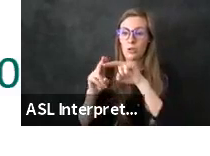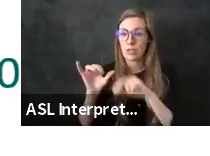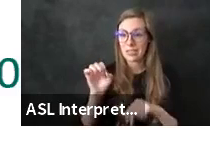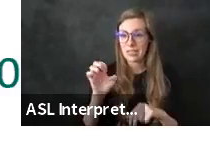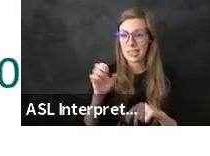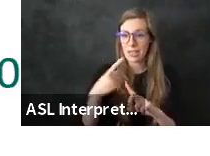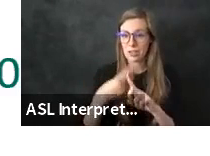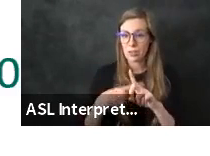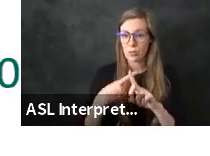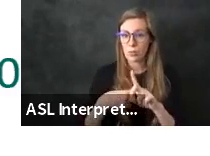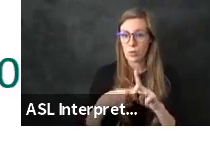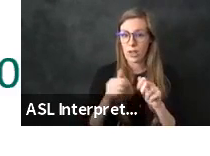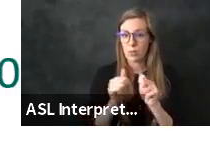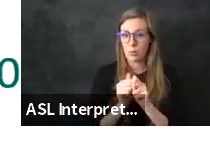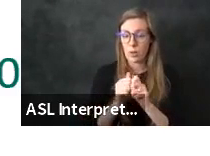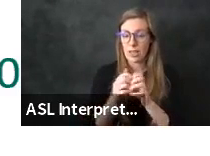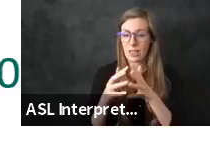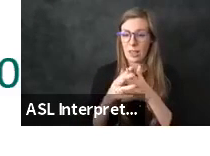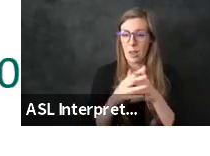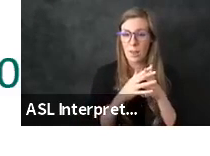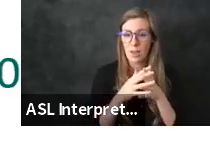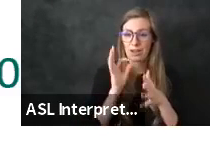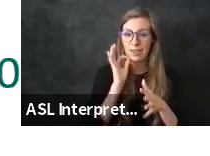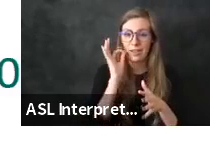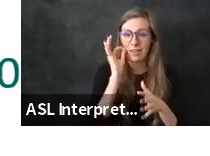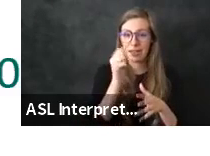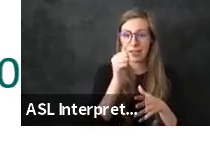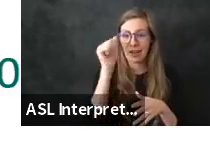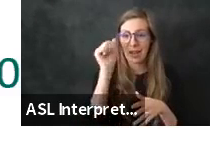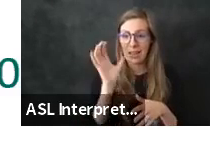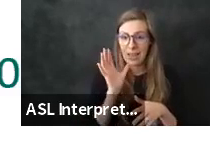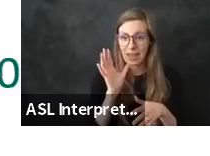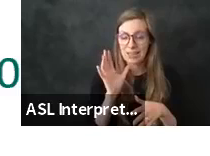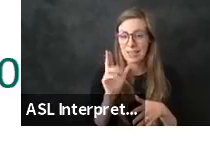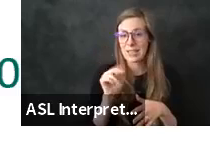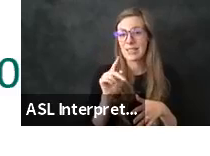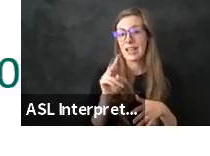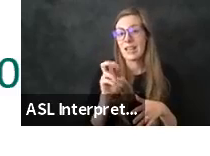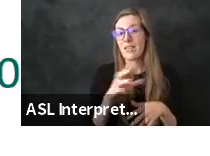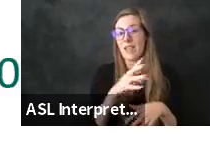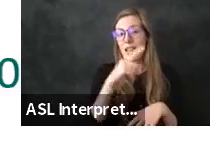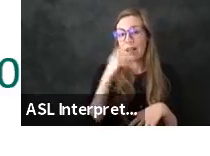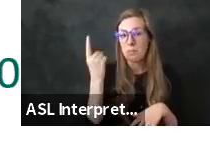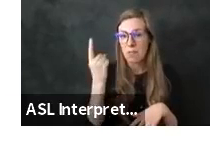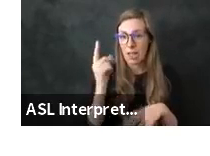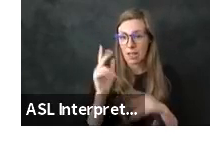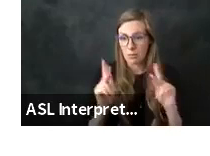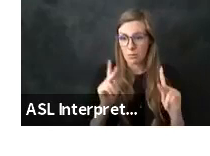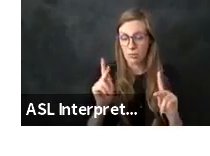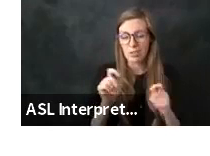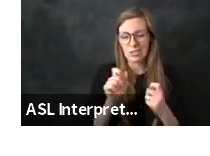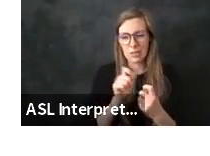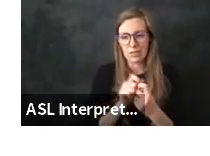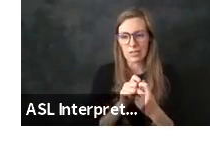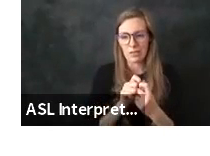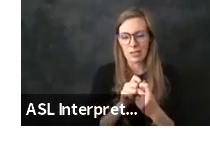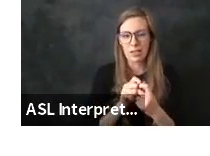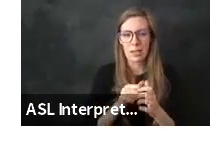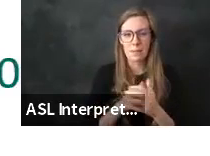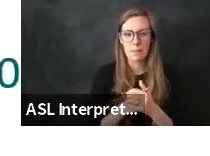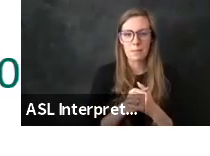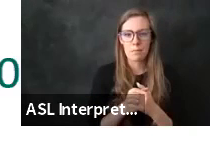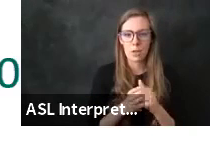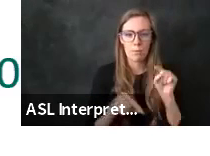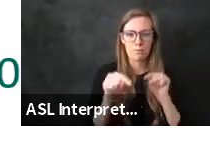among American Indian, Alaskan Native residents, and Black African American residents in particular, when we